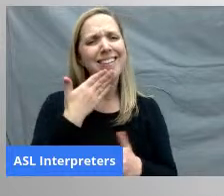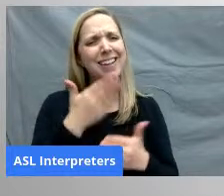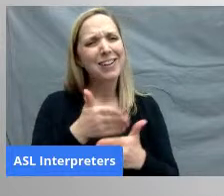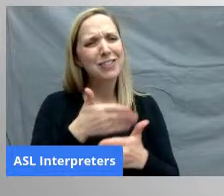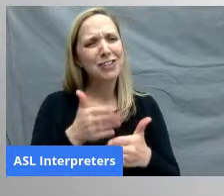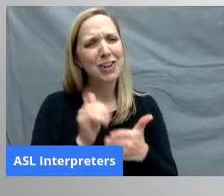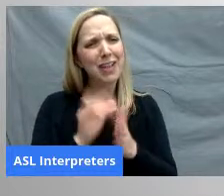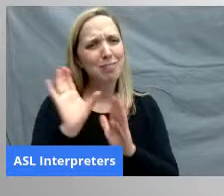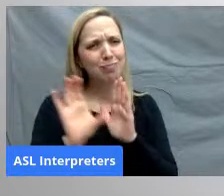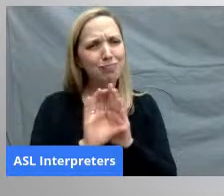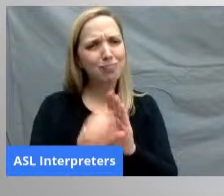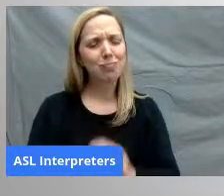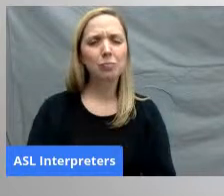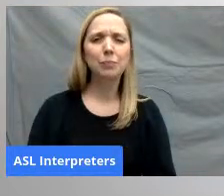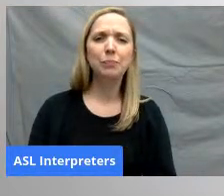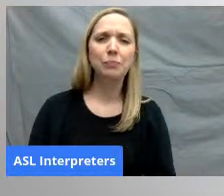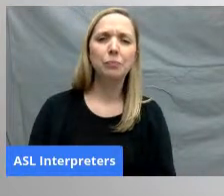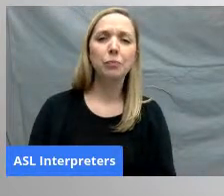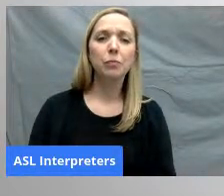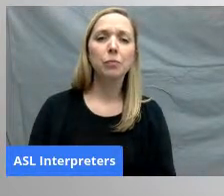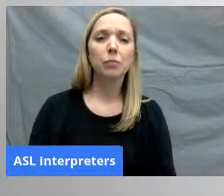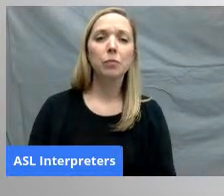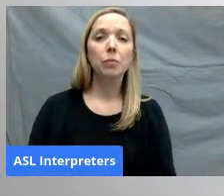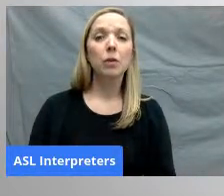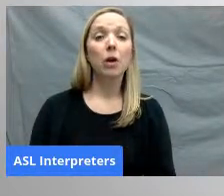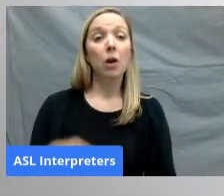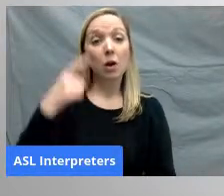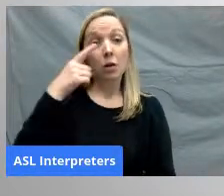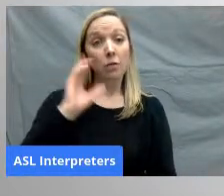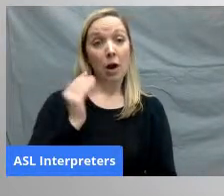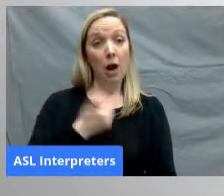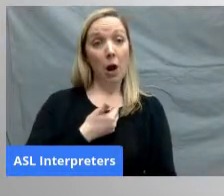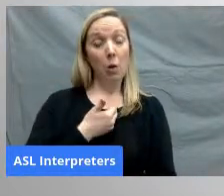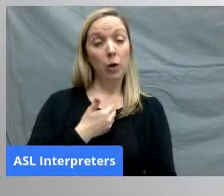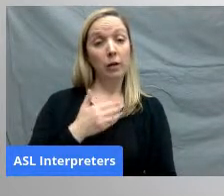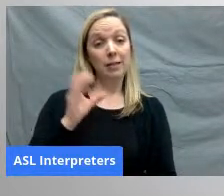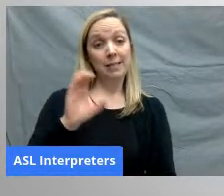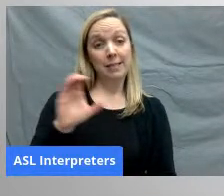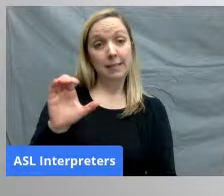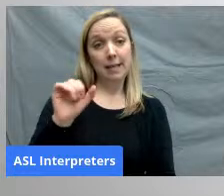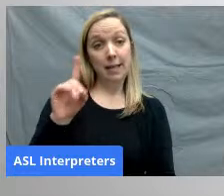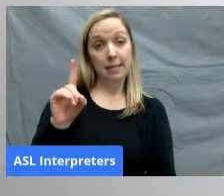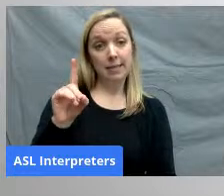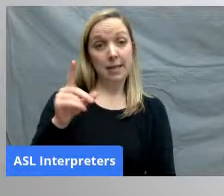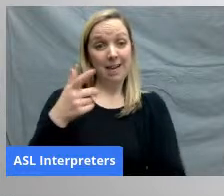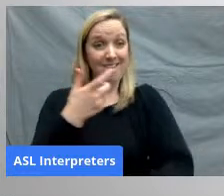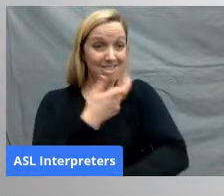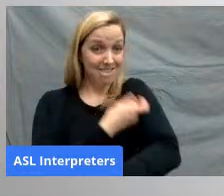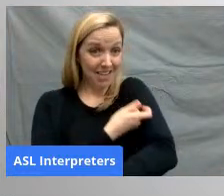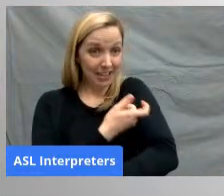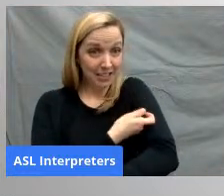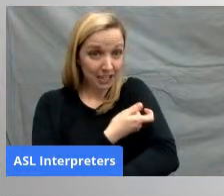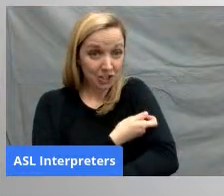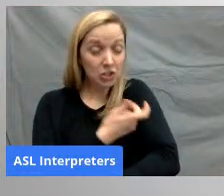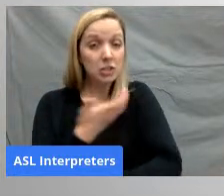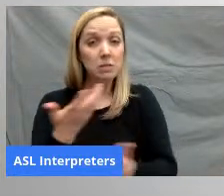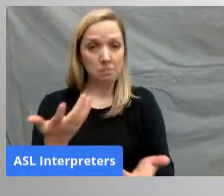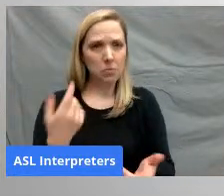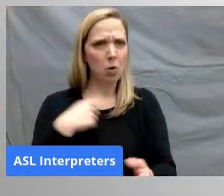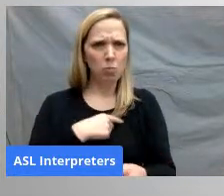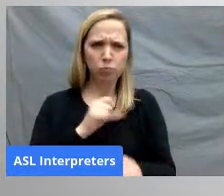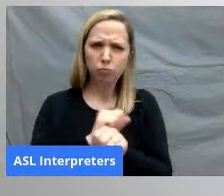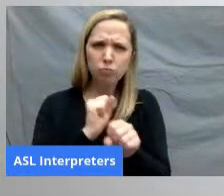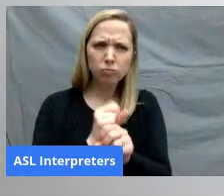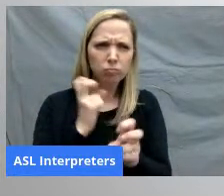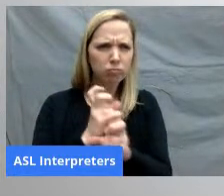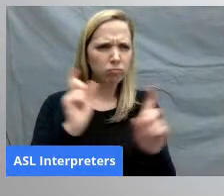graphic. As far as the CCSD vaccination effort, this has been something that we've been working very hard on, and we are coordinating